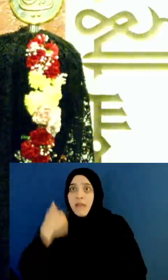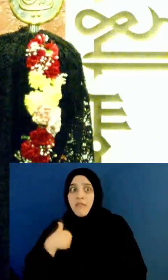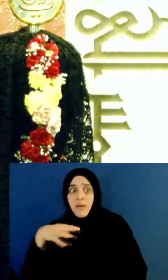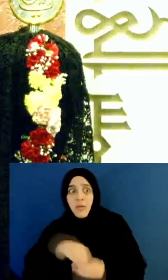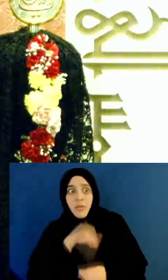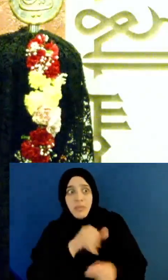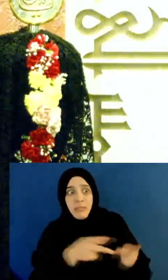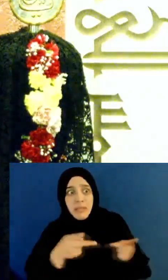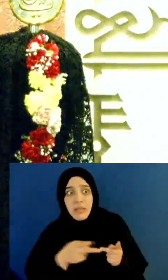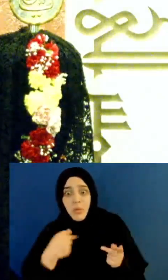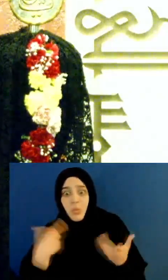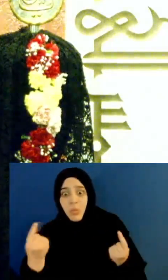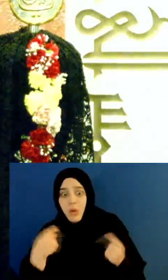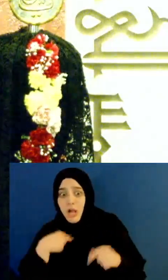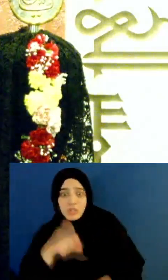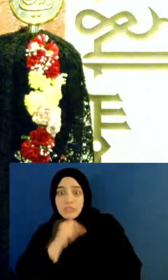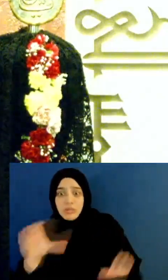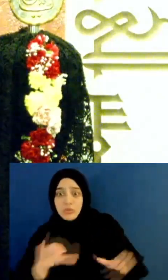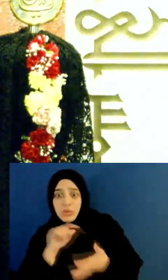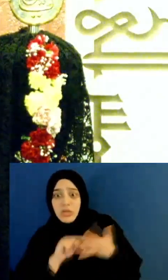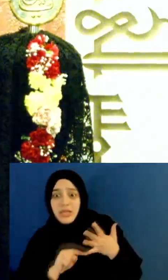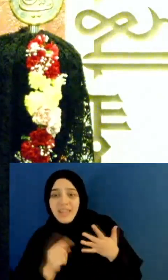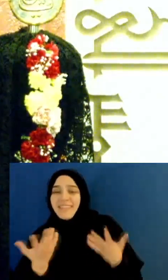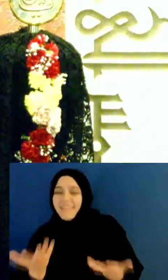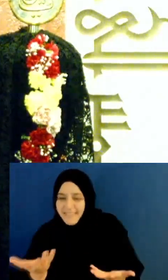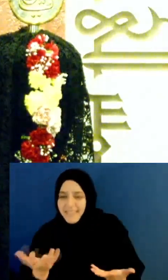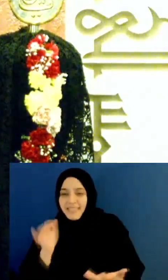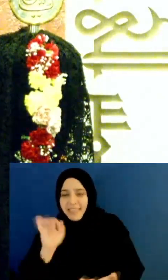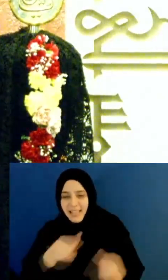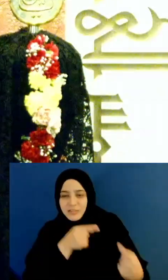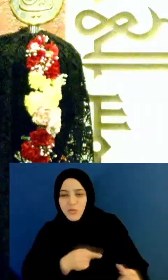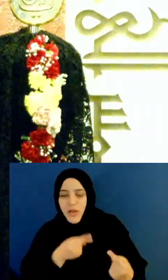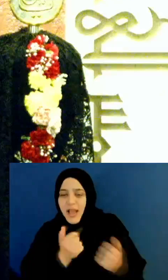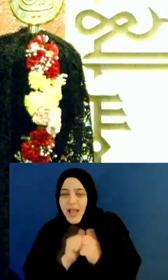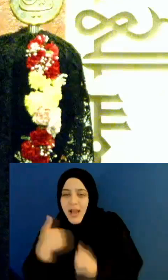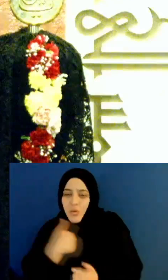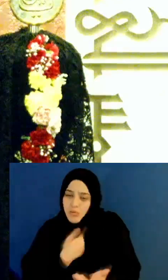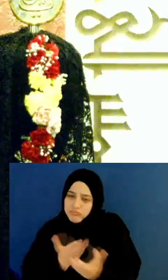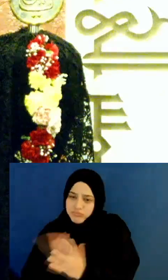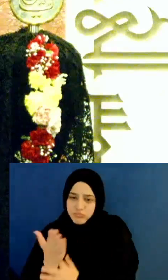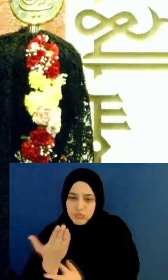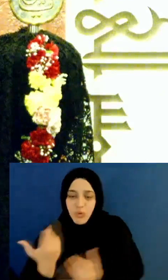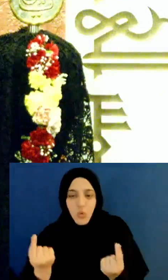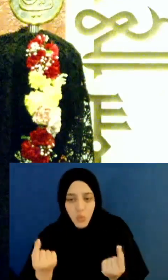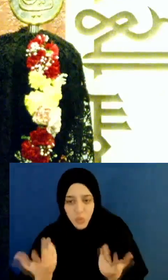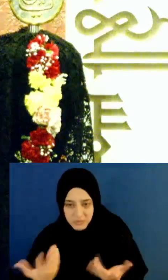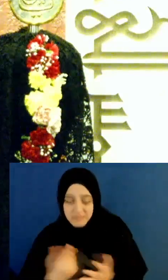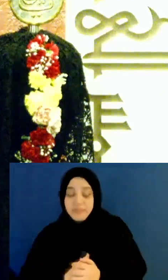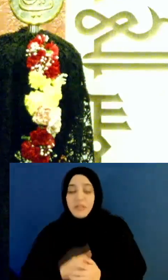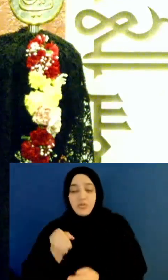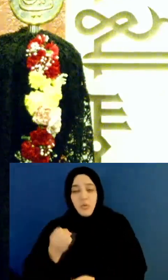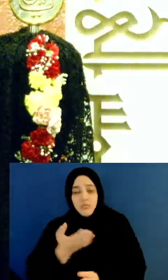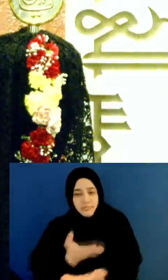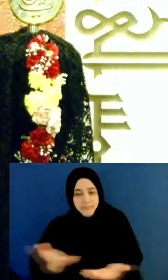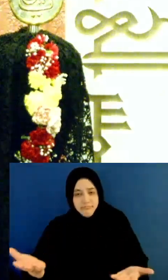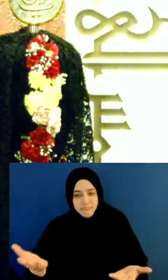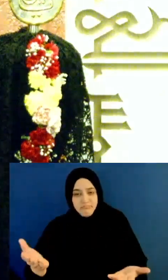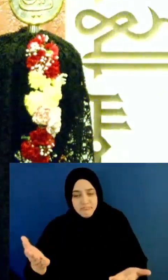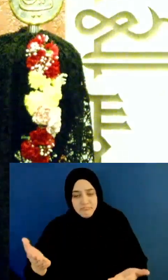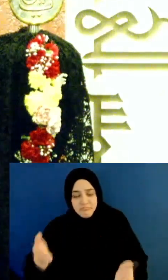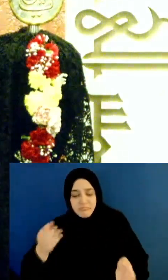struggle. How do we navigate through? So kindly mu'mineen and mu'minat, pay attention. Let us look at this